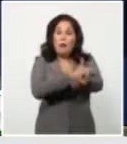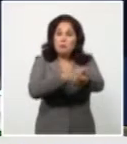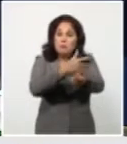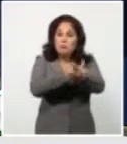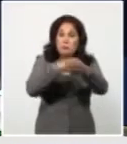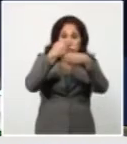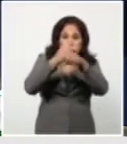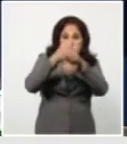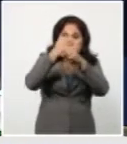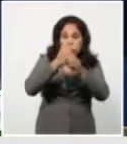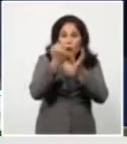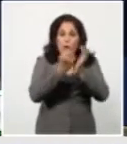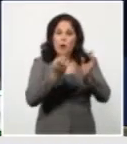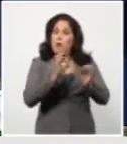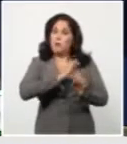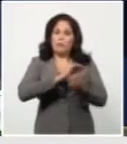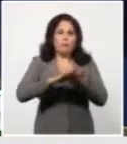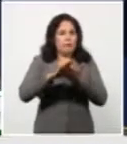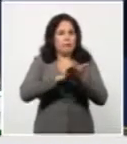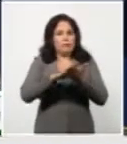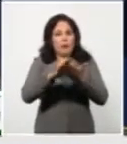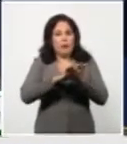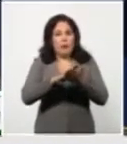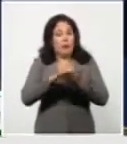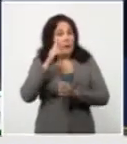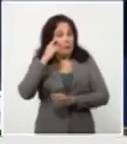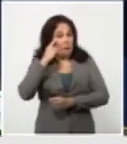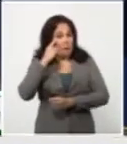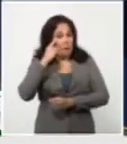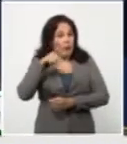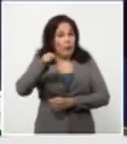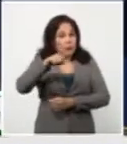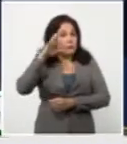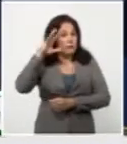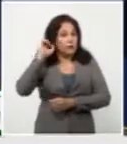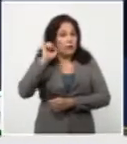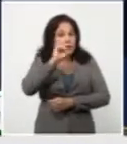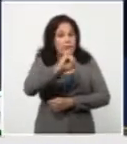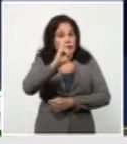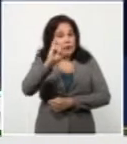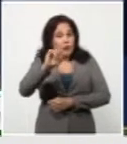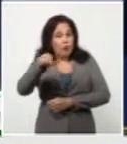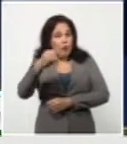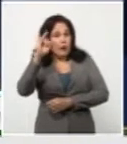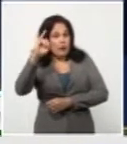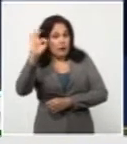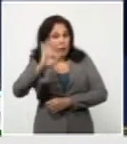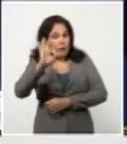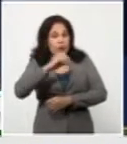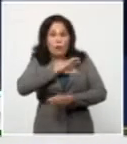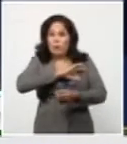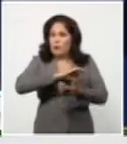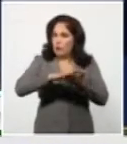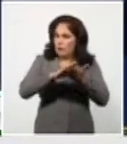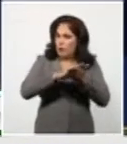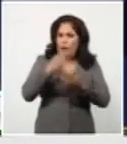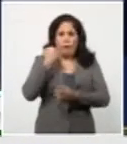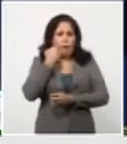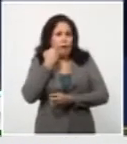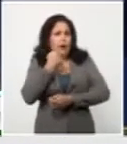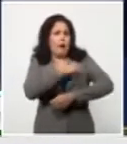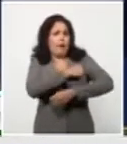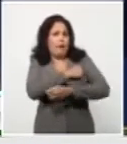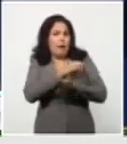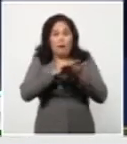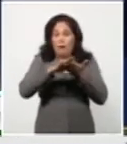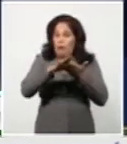66.7% of yesterday's confirmed cases, 6 of them were asymptomatic at the moment of being diagnosed with the disease, and